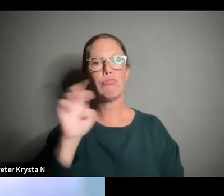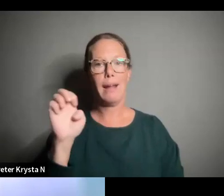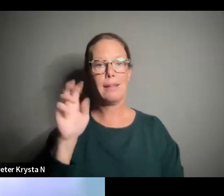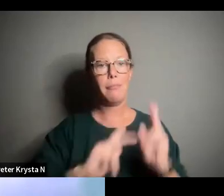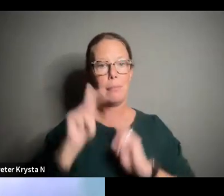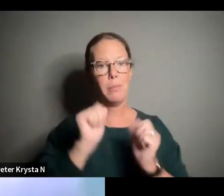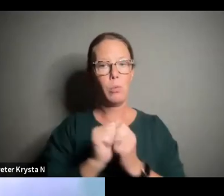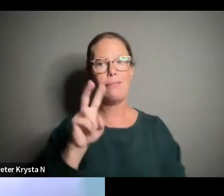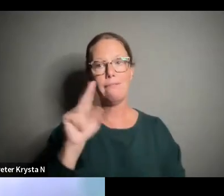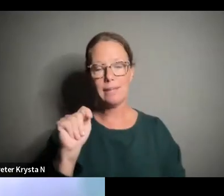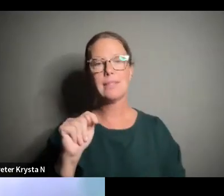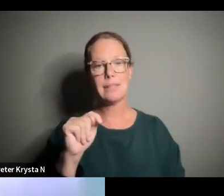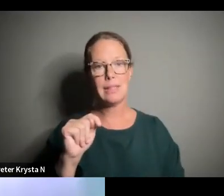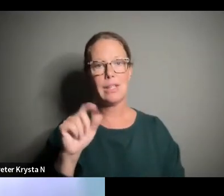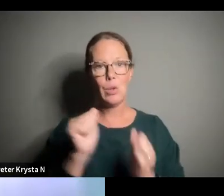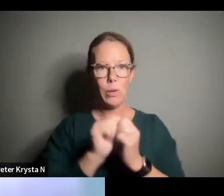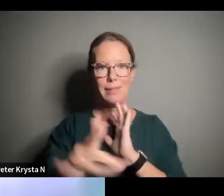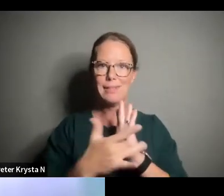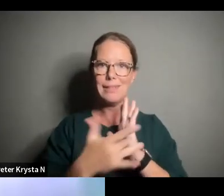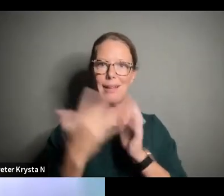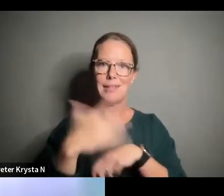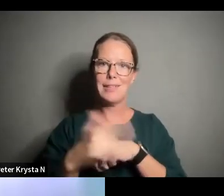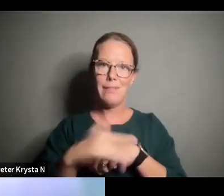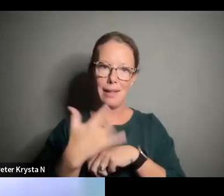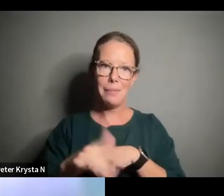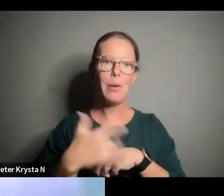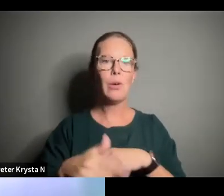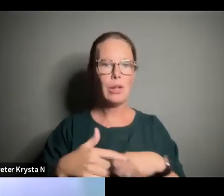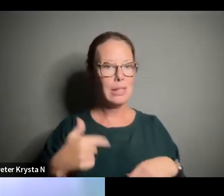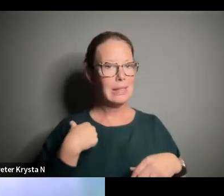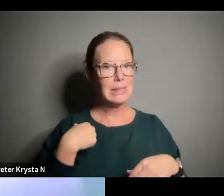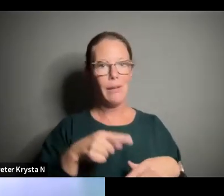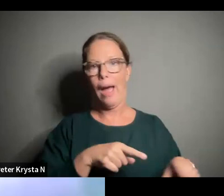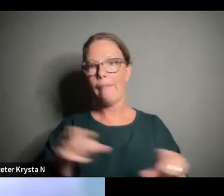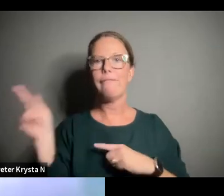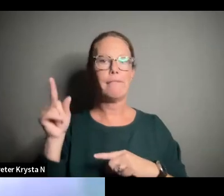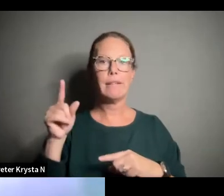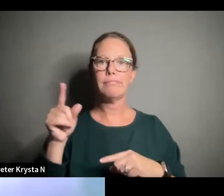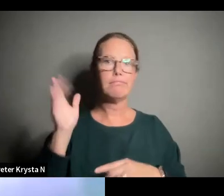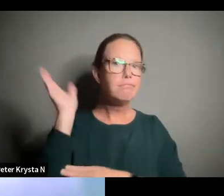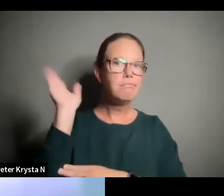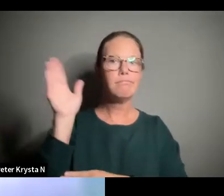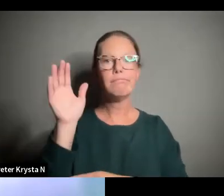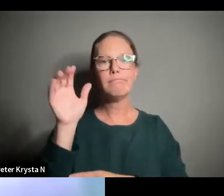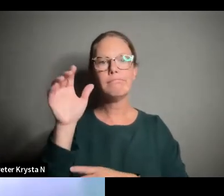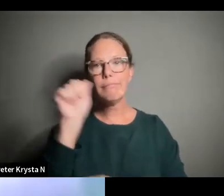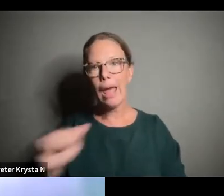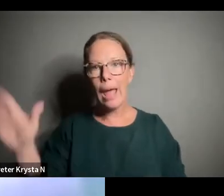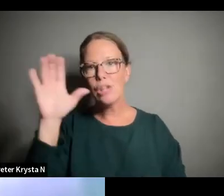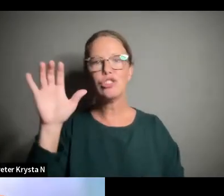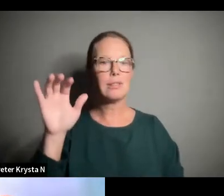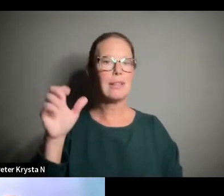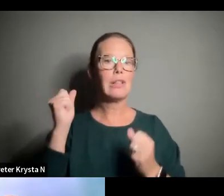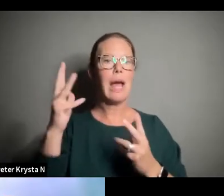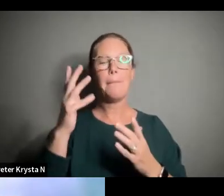ventilators. And this technology is here. And so I've given this talk at Asia and other meetings where there's not many diseases.